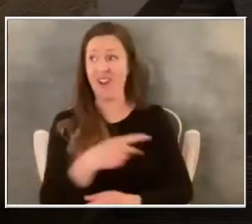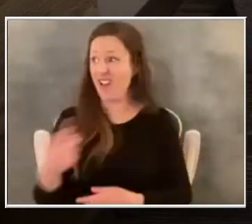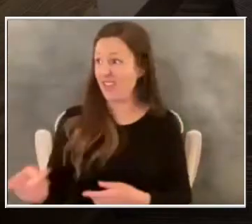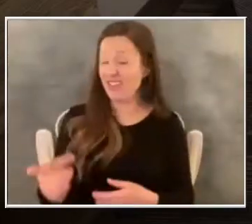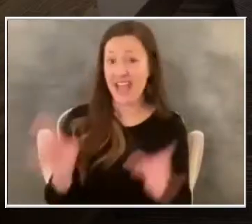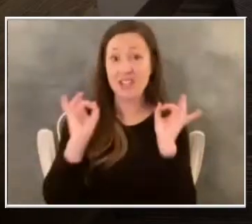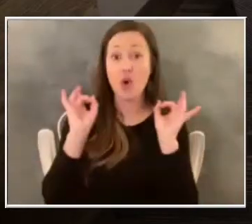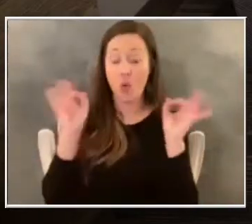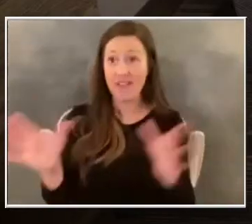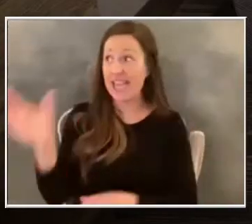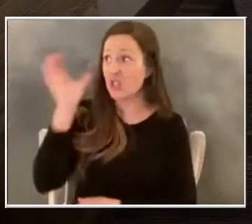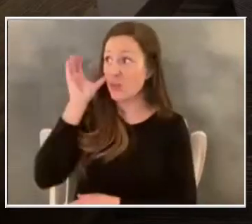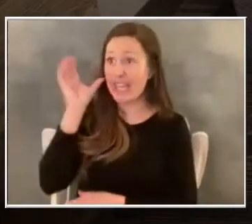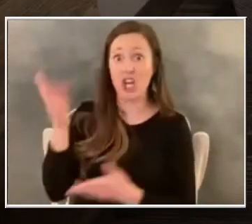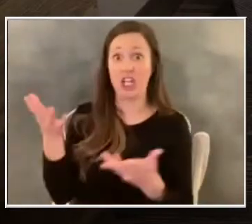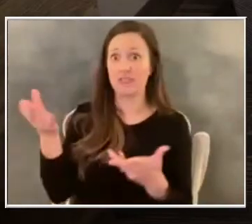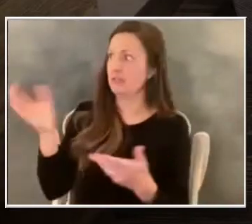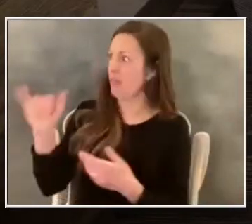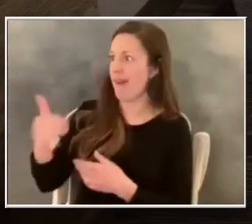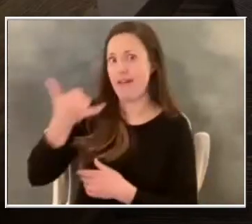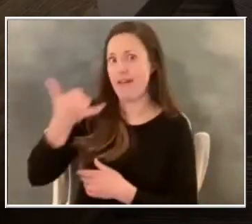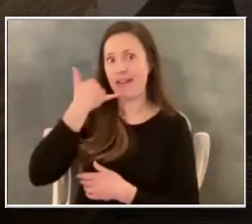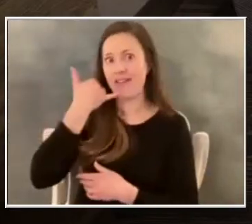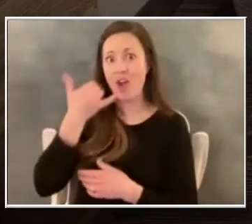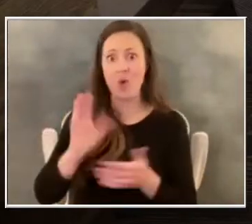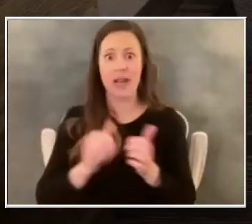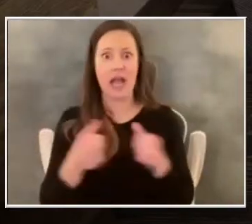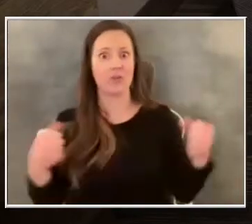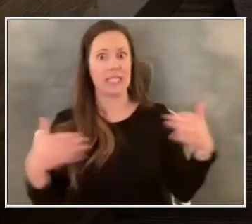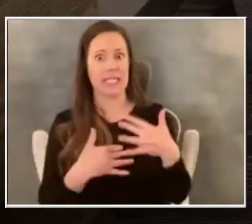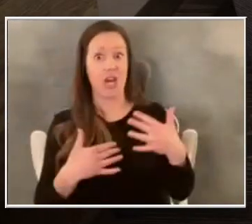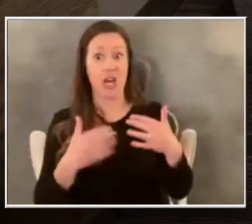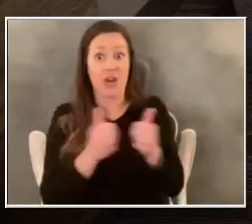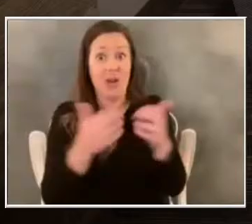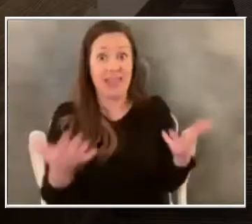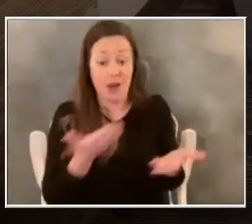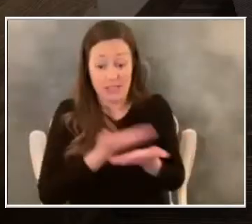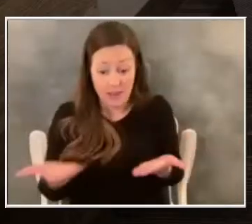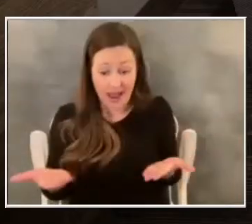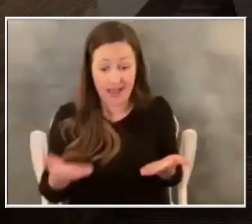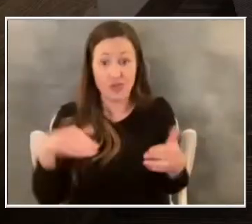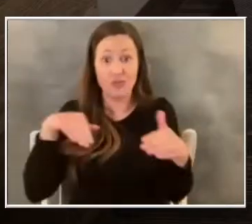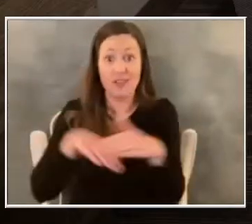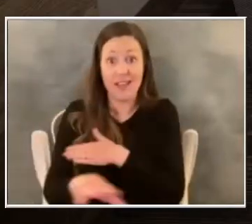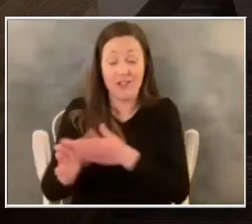on the side of the road and you have no supplies and this was not the plan? Yeah.